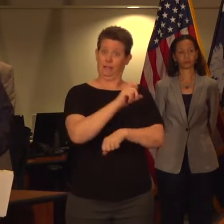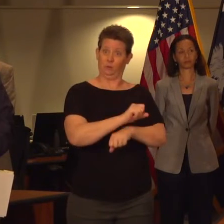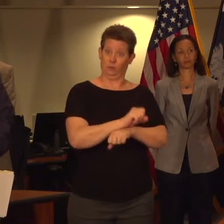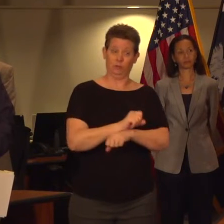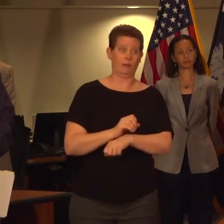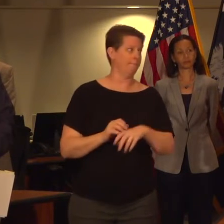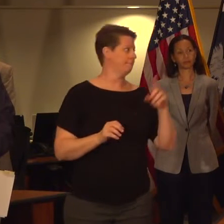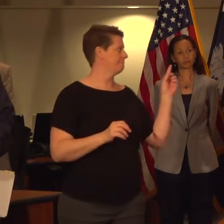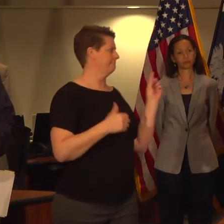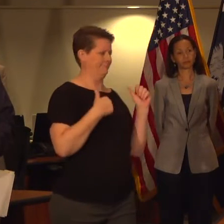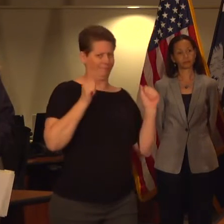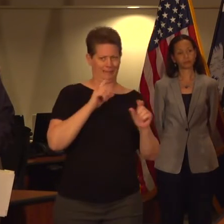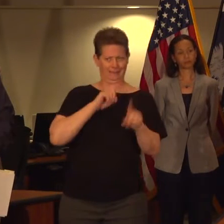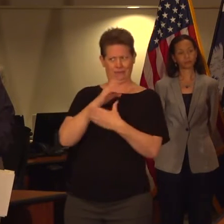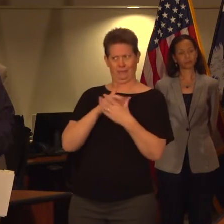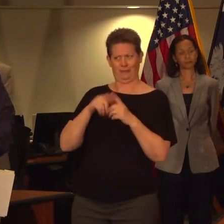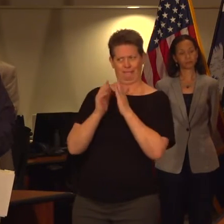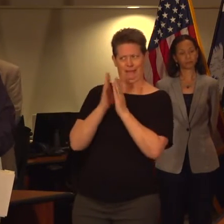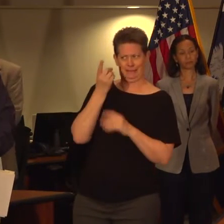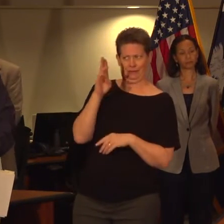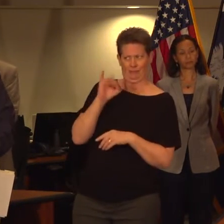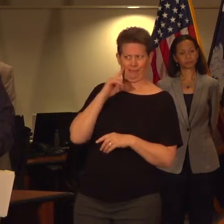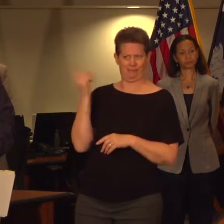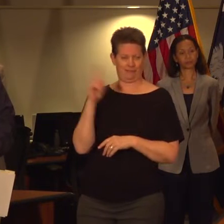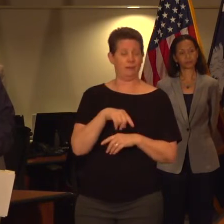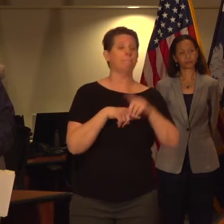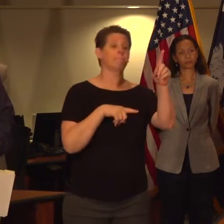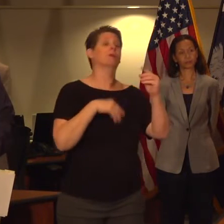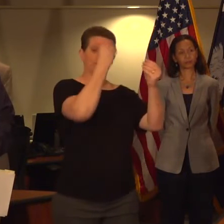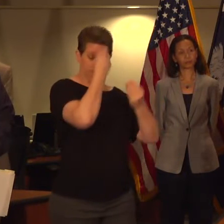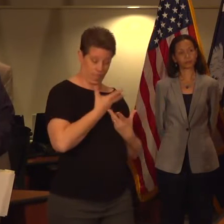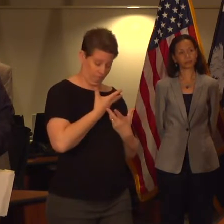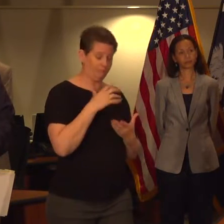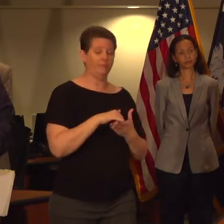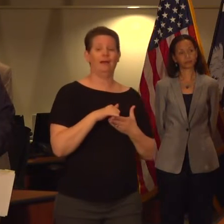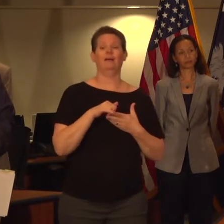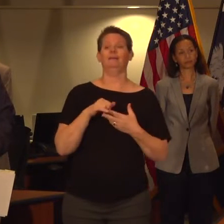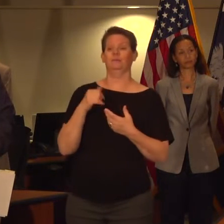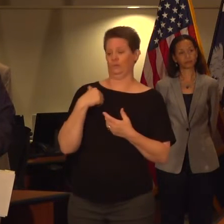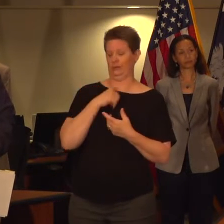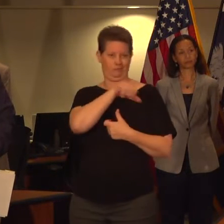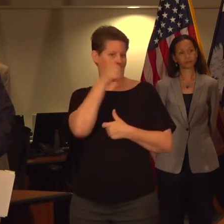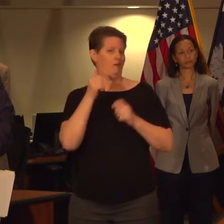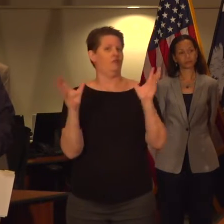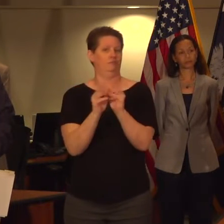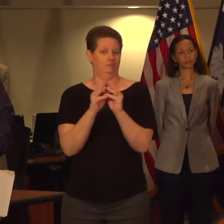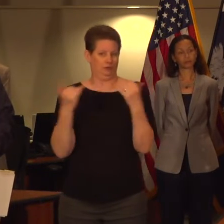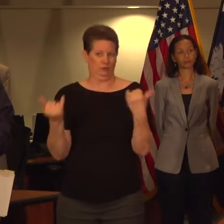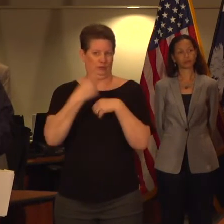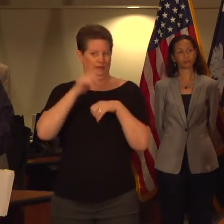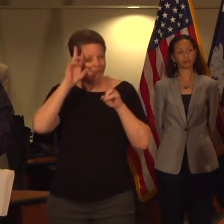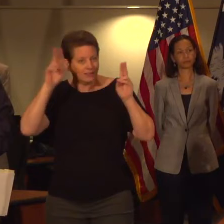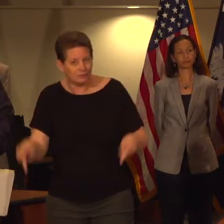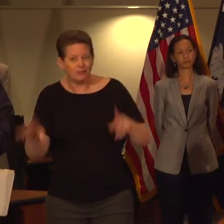I maybe can answer some of those, then I'll ask Dr. Bell. We have had those guidelines. Of course, we had another conference with the Vice President today, and the